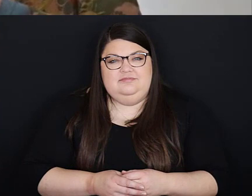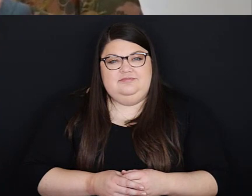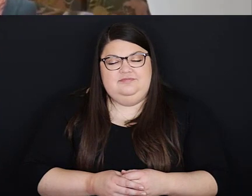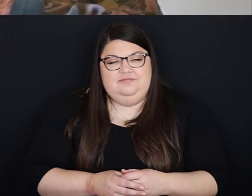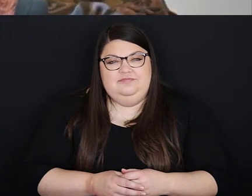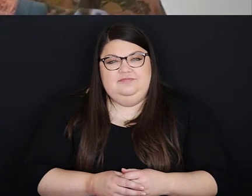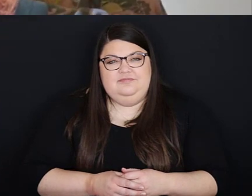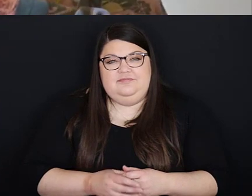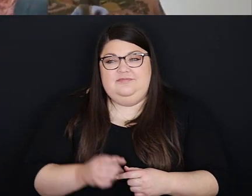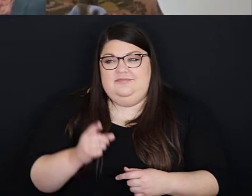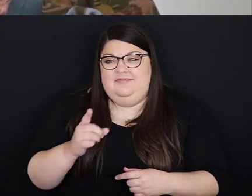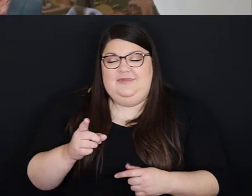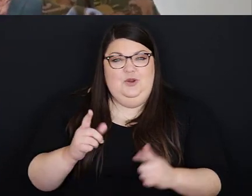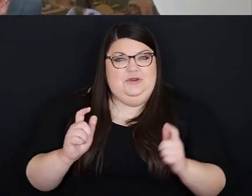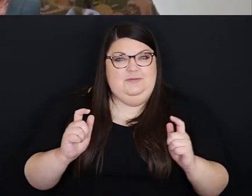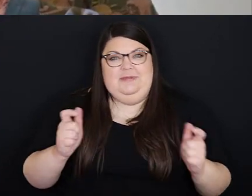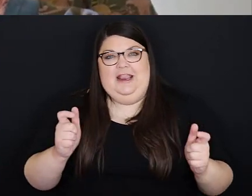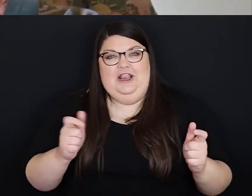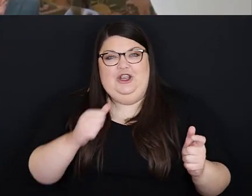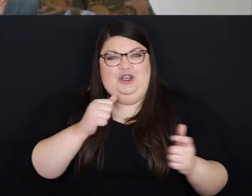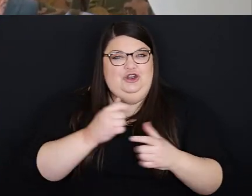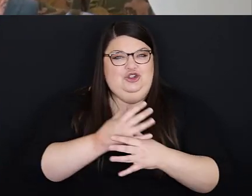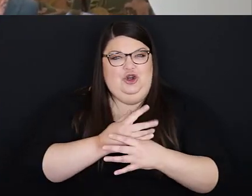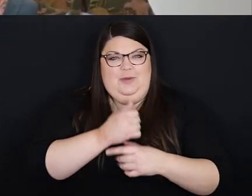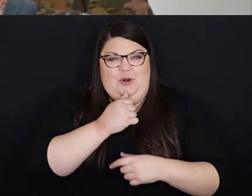she was this great big German woman.